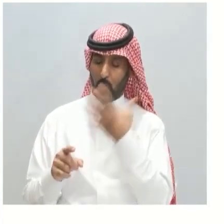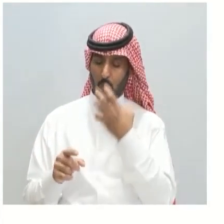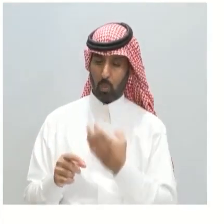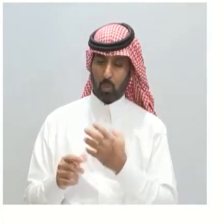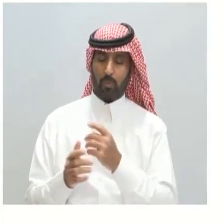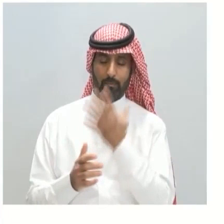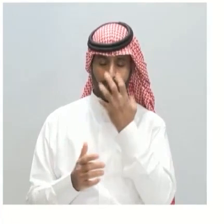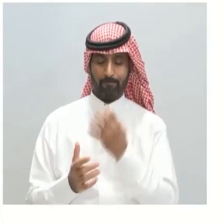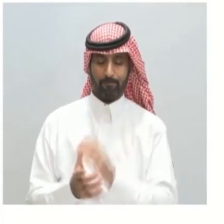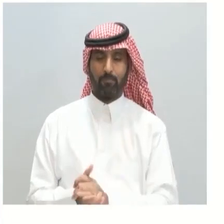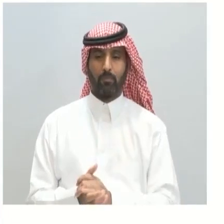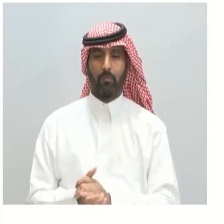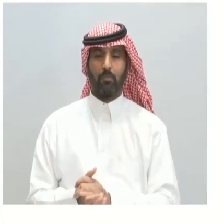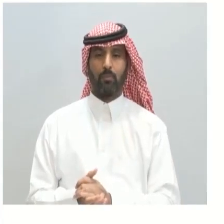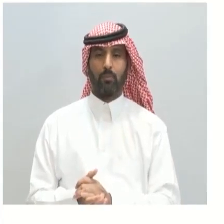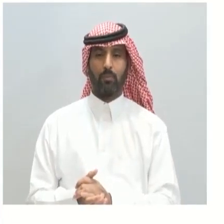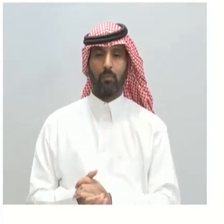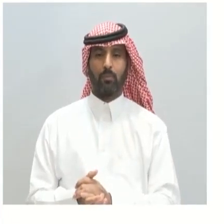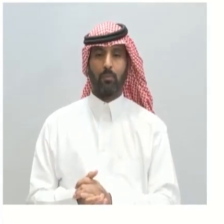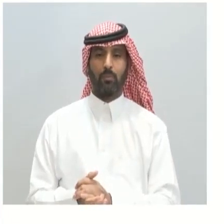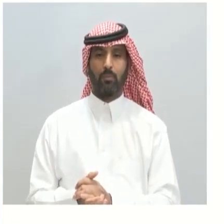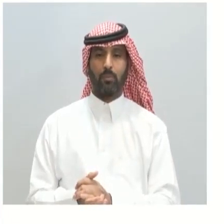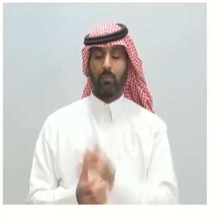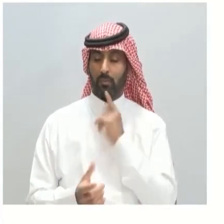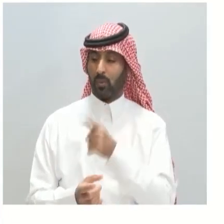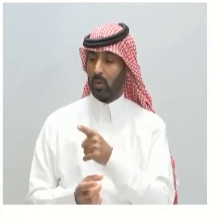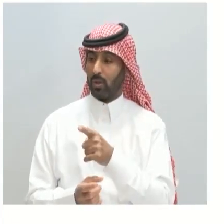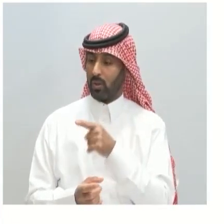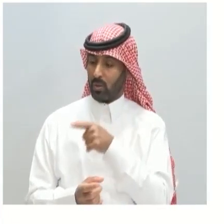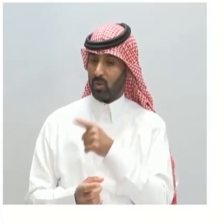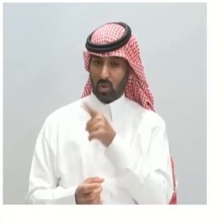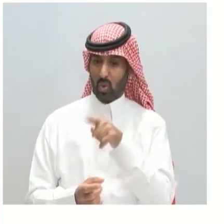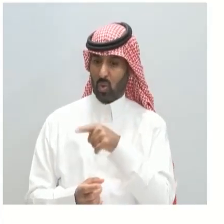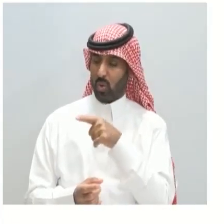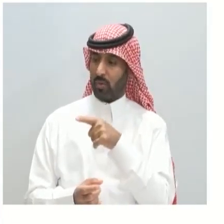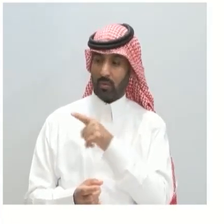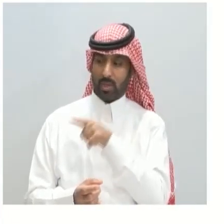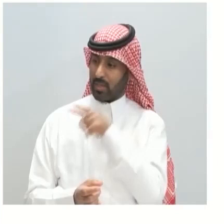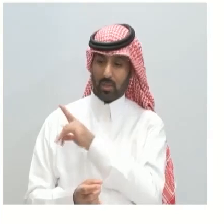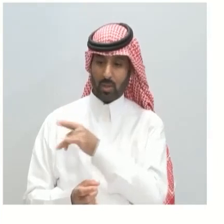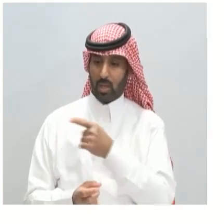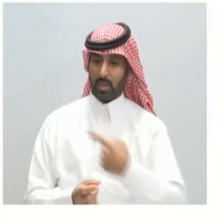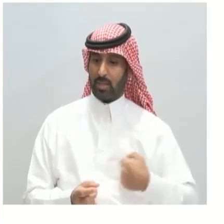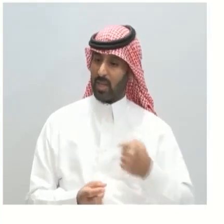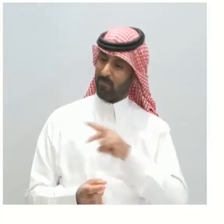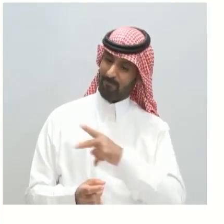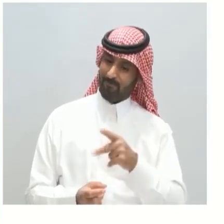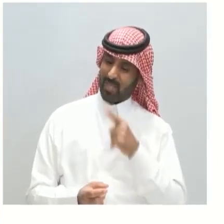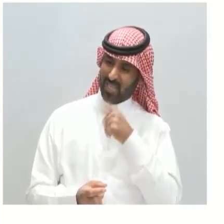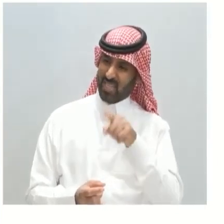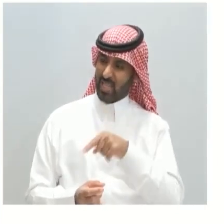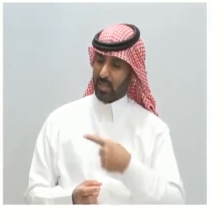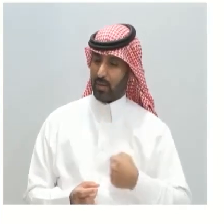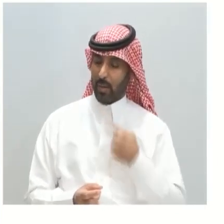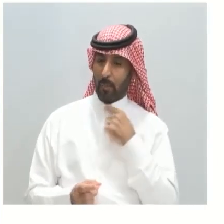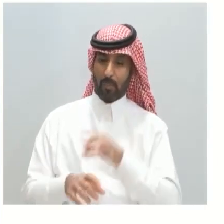what? Of course, I was embarrassed to call someone by his wrong, by not his name. Number three,